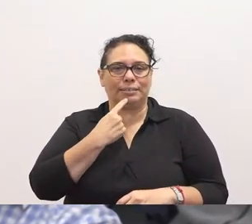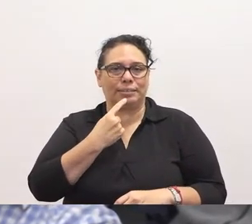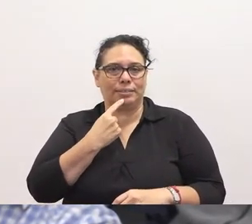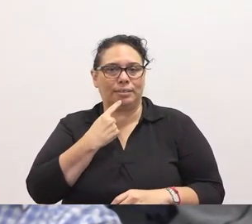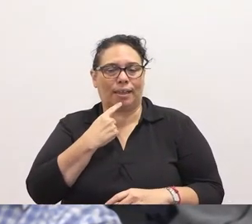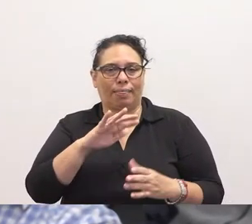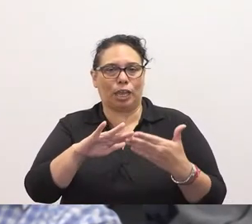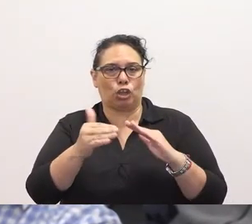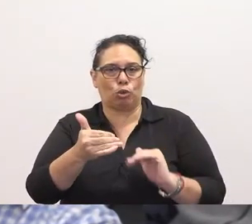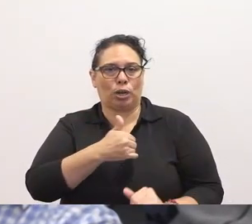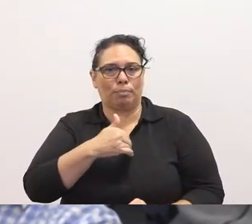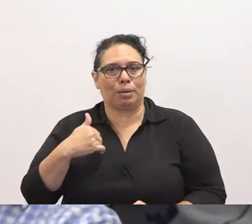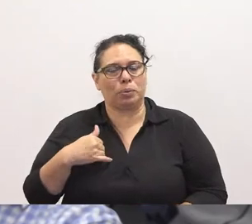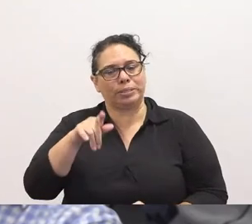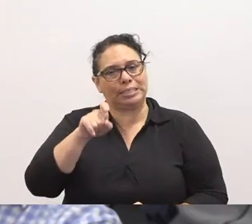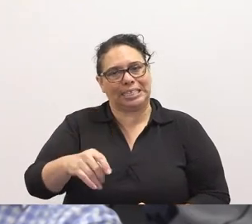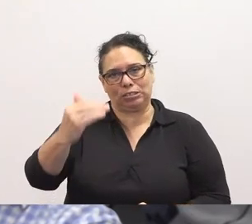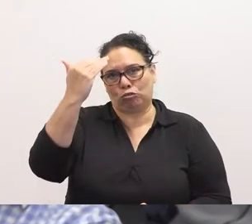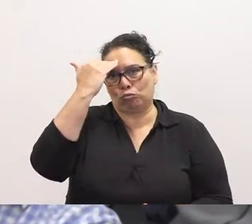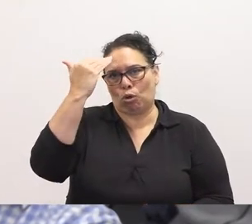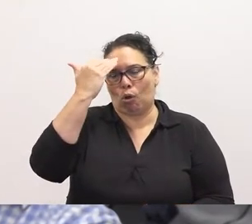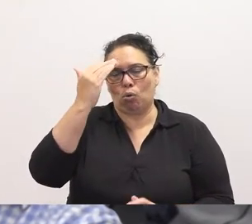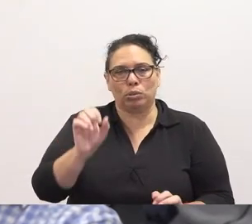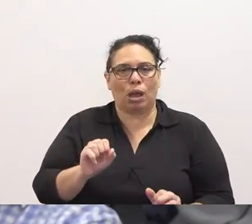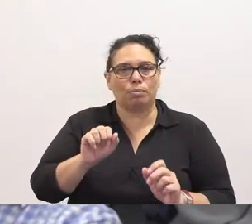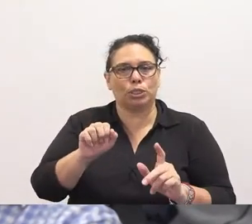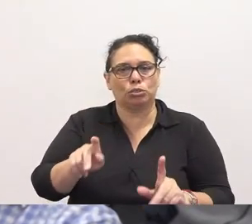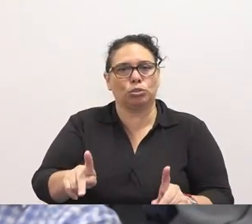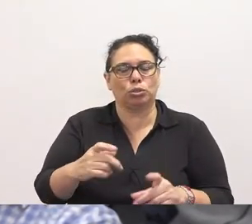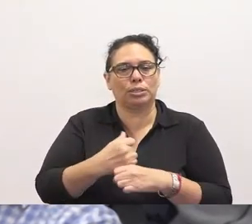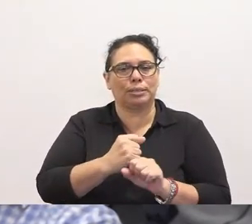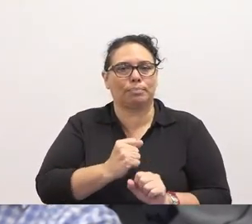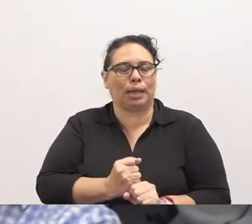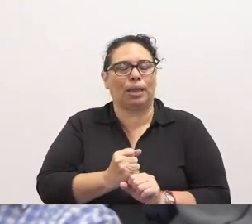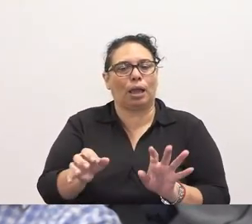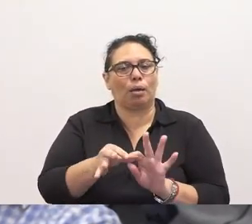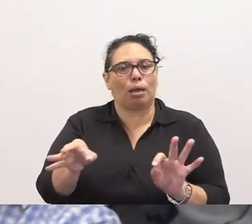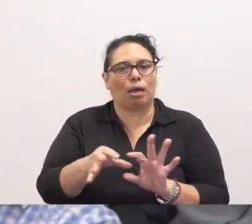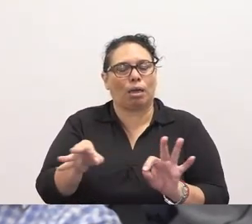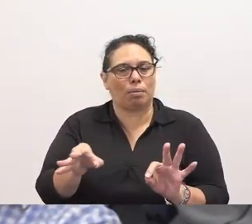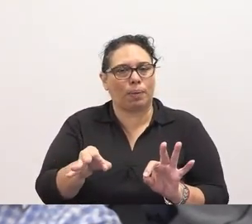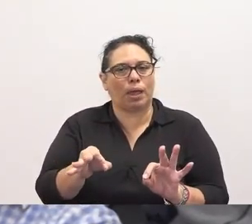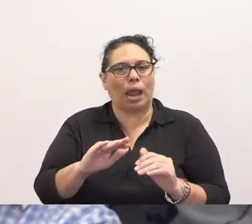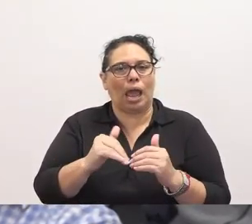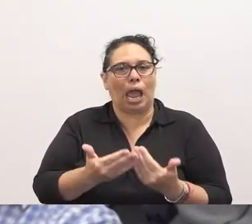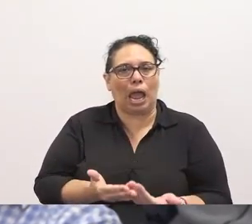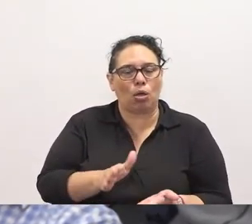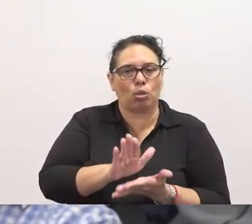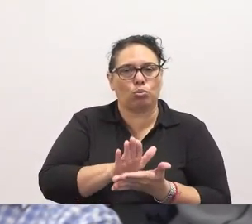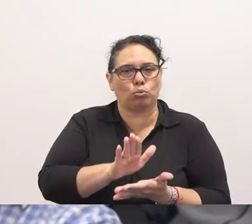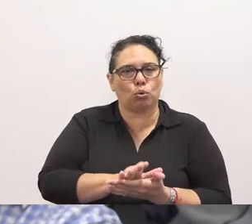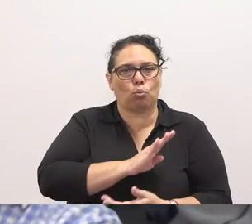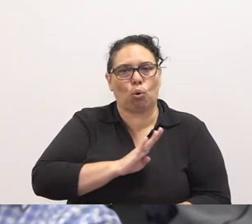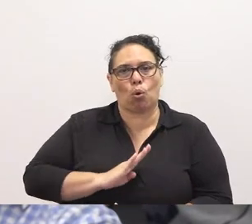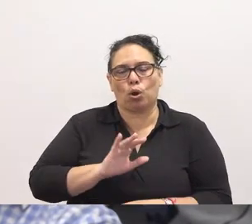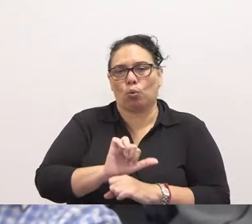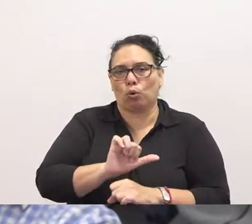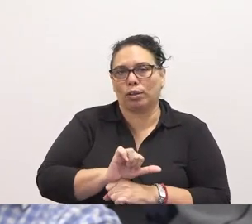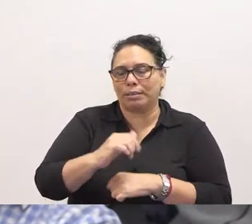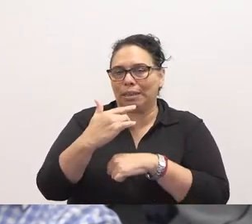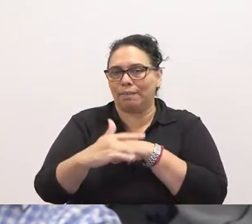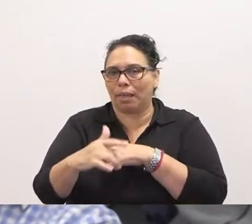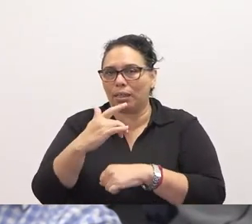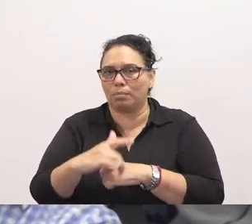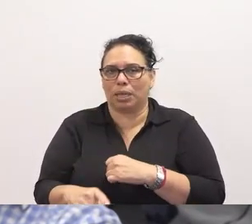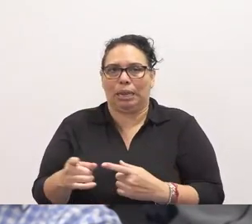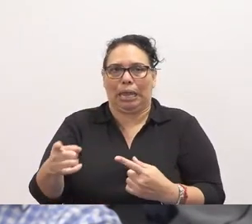I point out that community members would need to know that there is an opportunity to make public comment, how the school board works, have the availability to